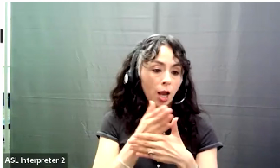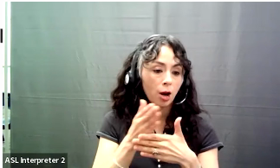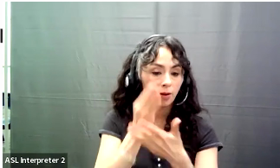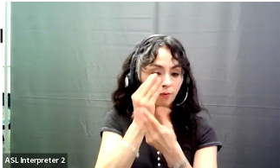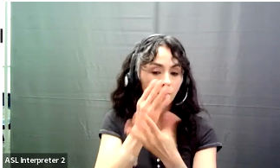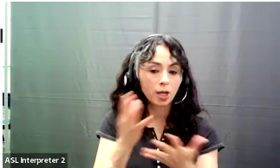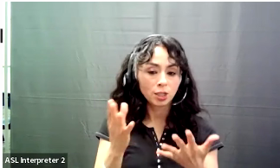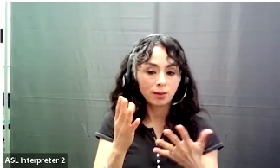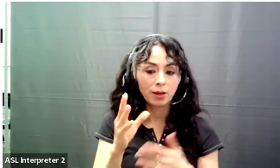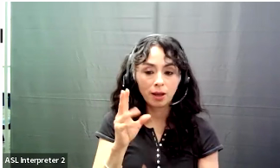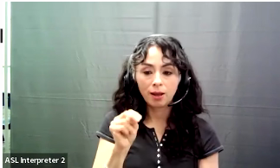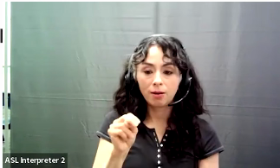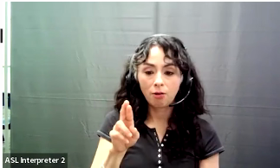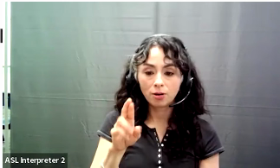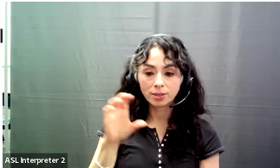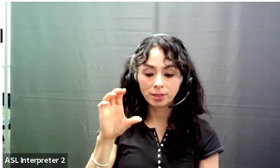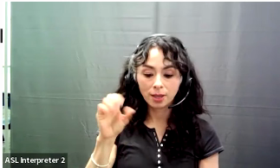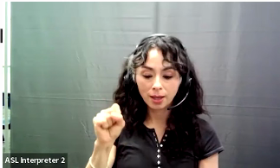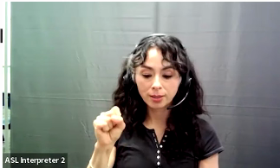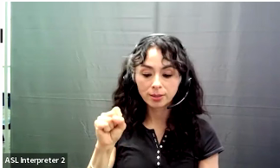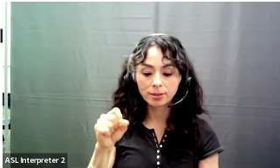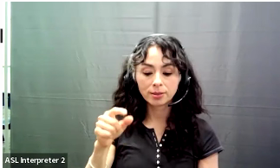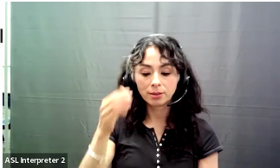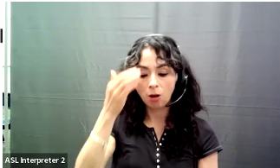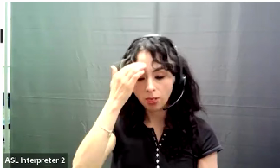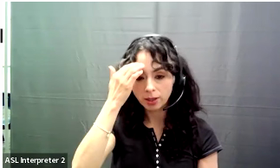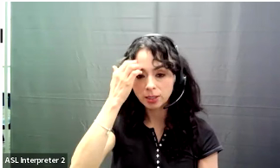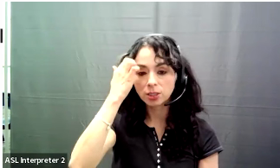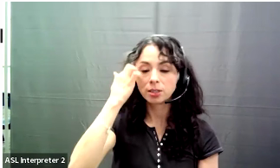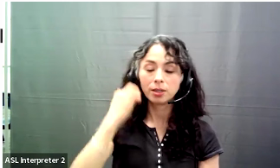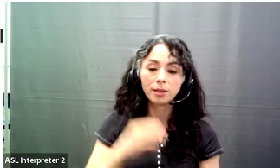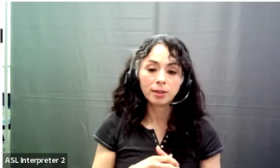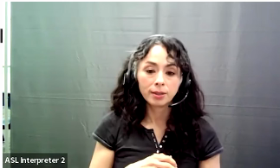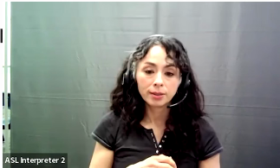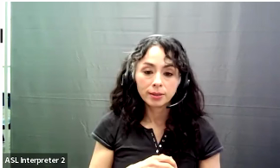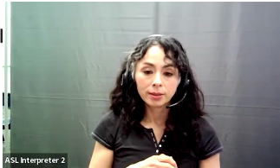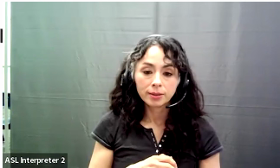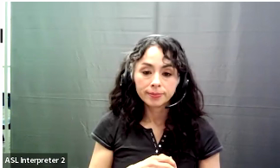information about NRCS, his knowledge,